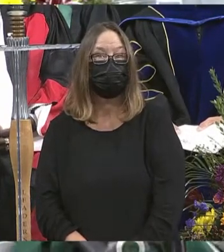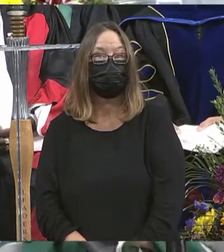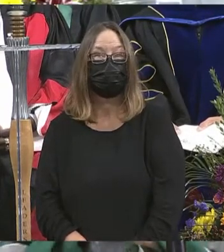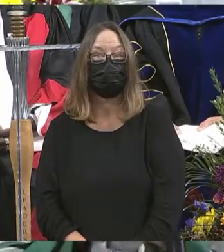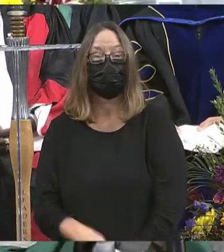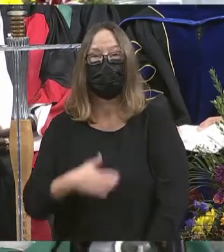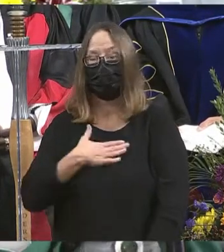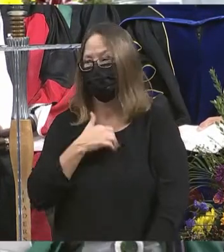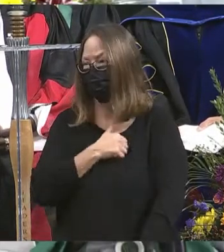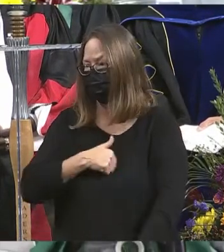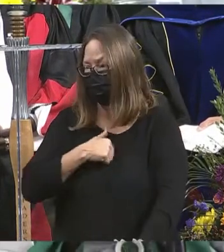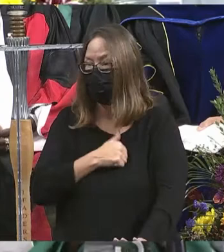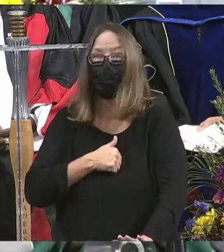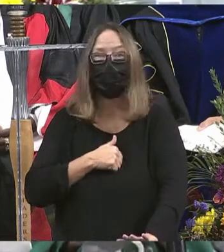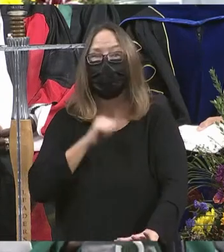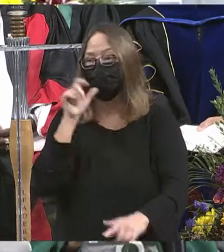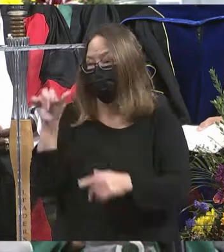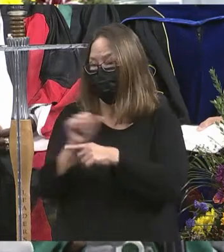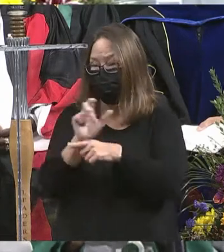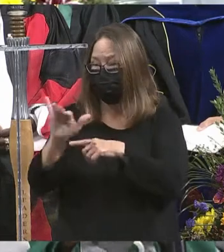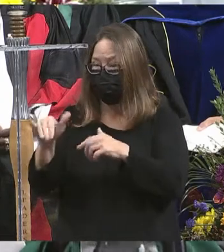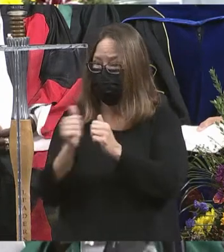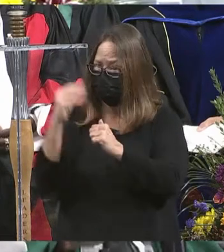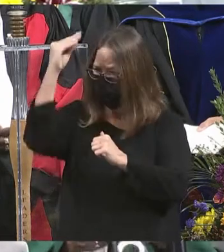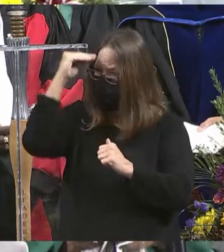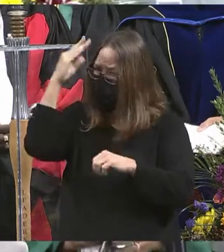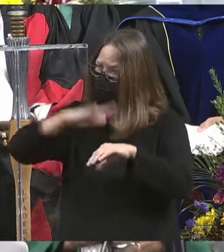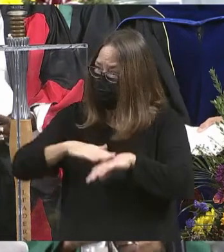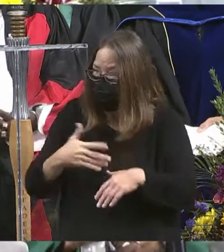My apologies. I didn't practice that with a hat on.